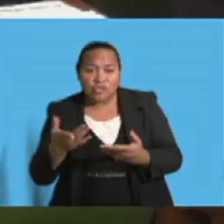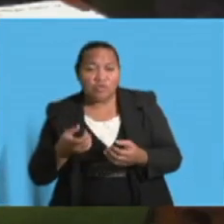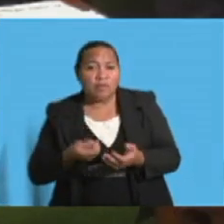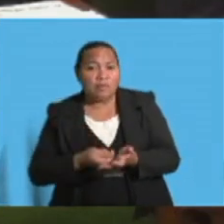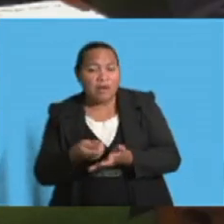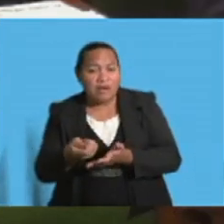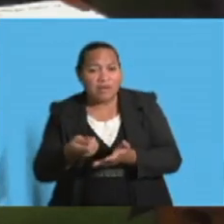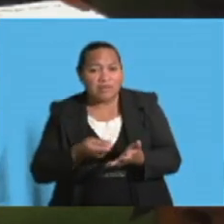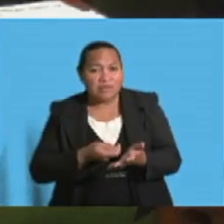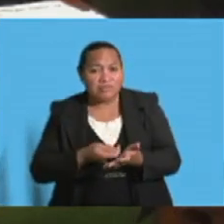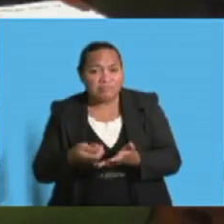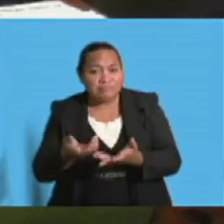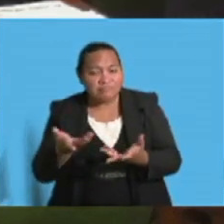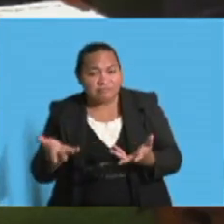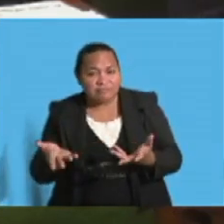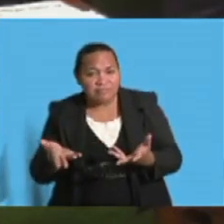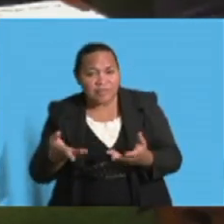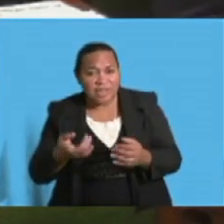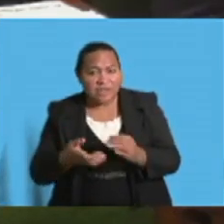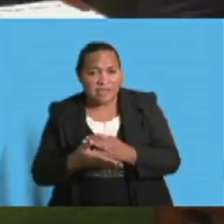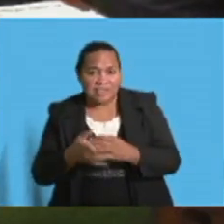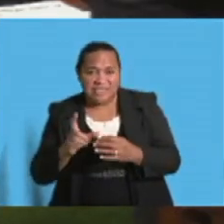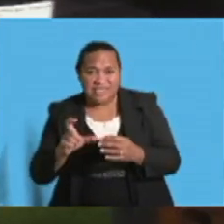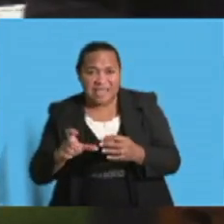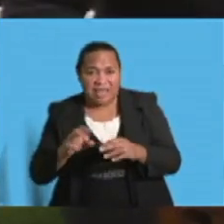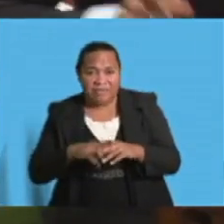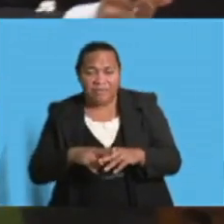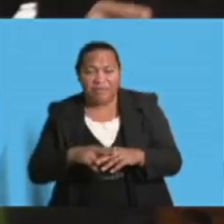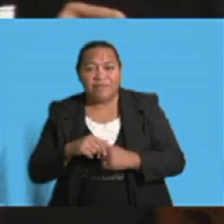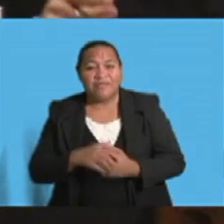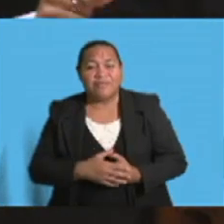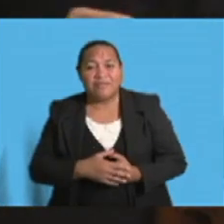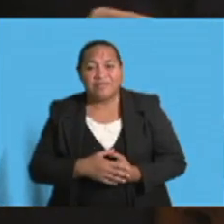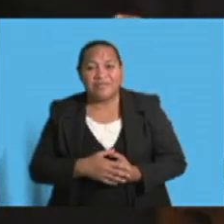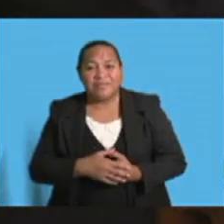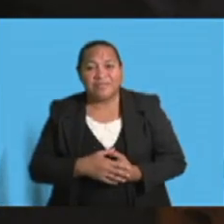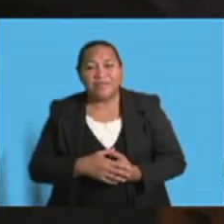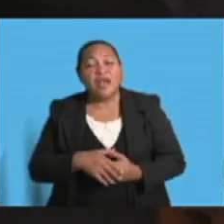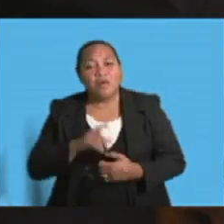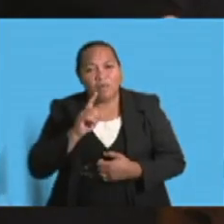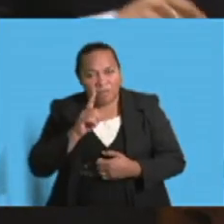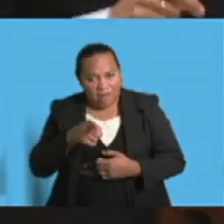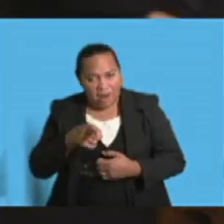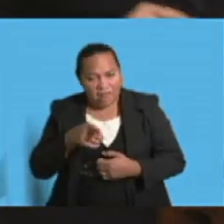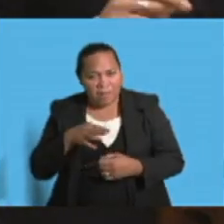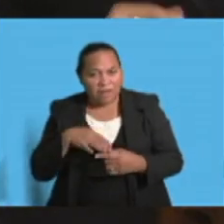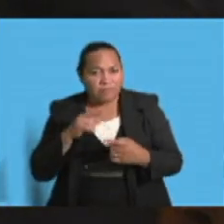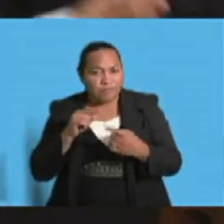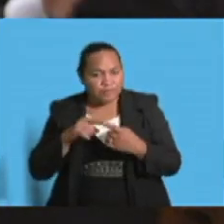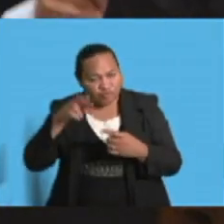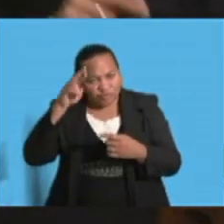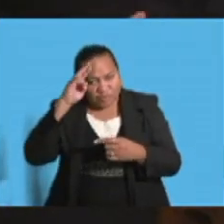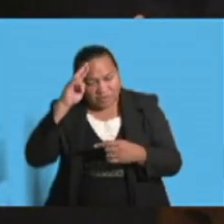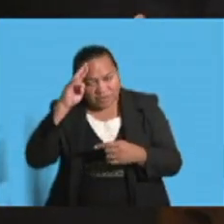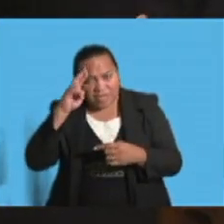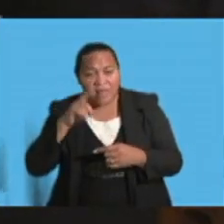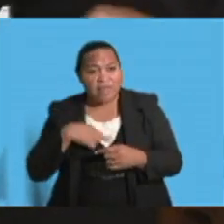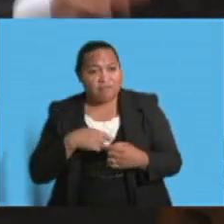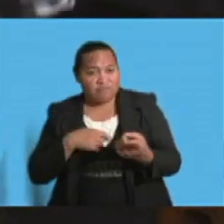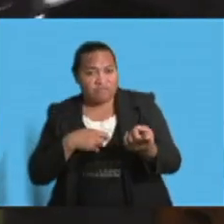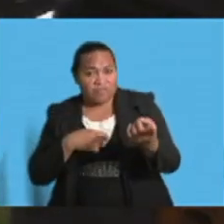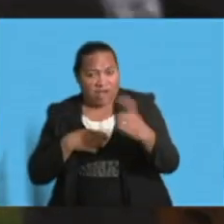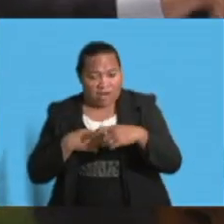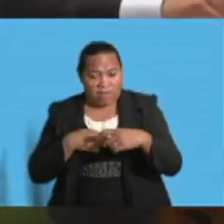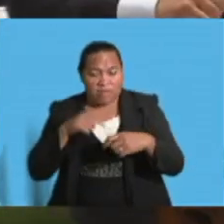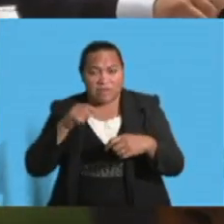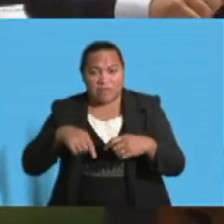compensation put under ACCF, Madam Speaker? Madam Speaker, this is the point, that they have come to this debate